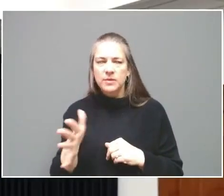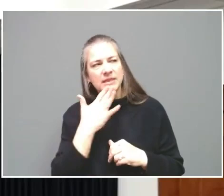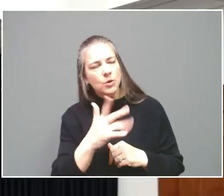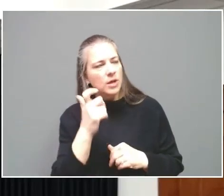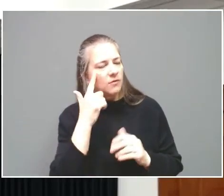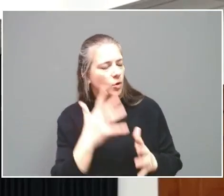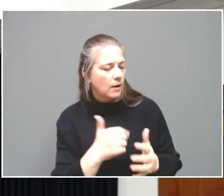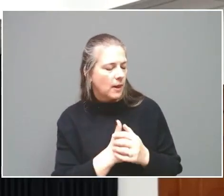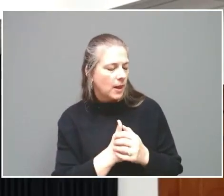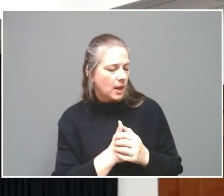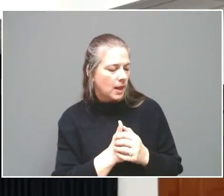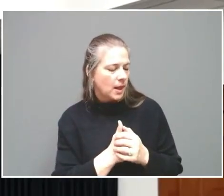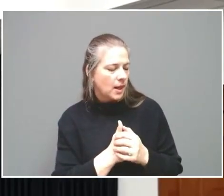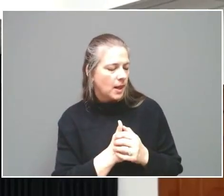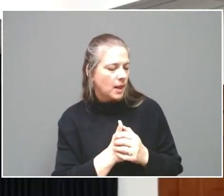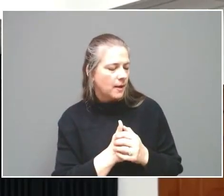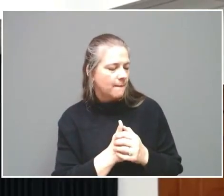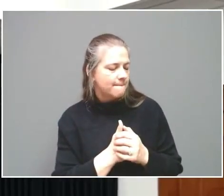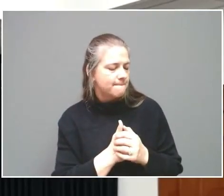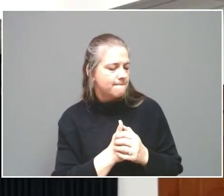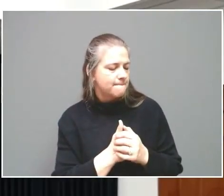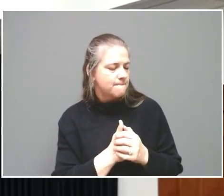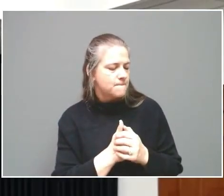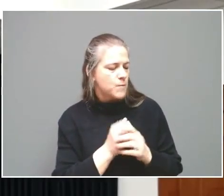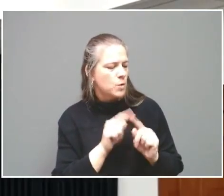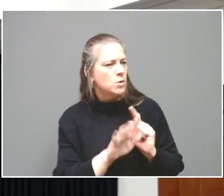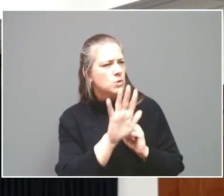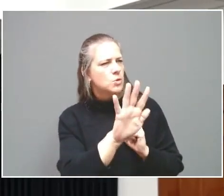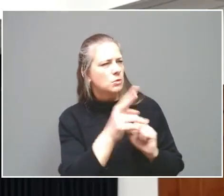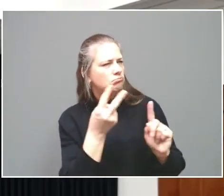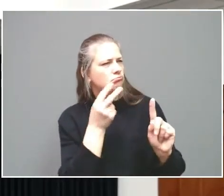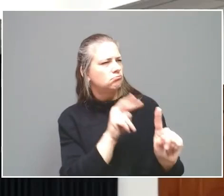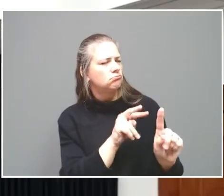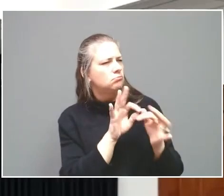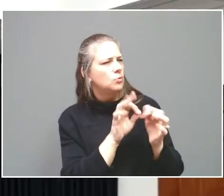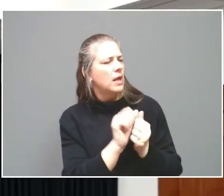I'm wondering if you have any position or comment on SB